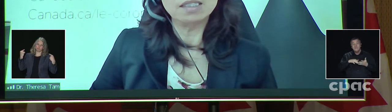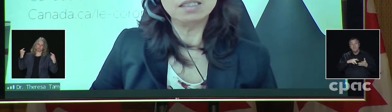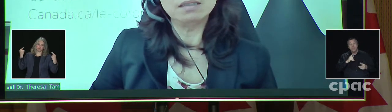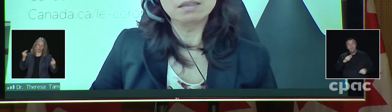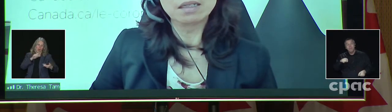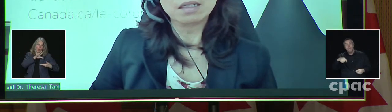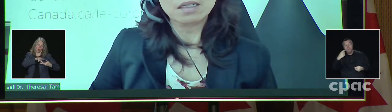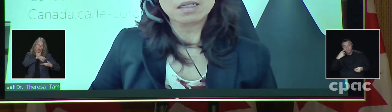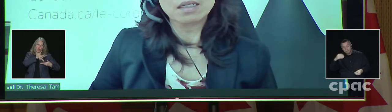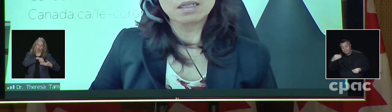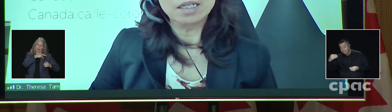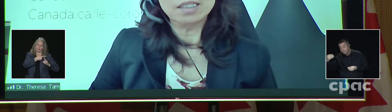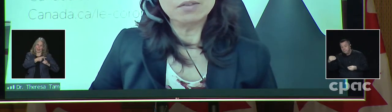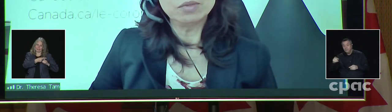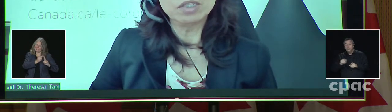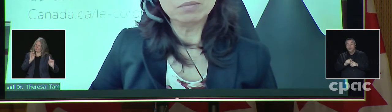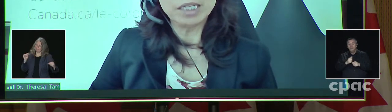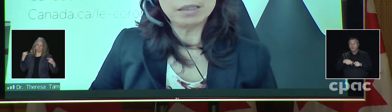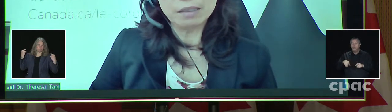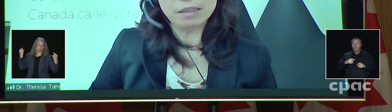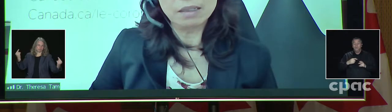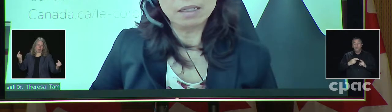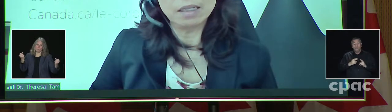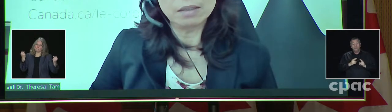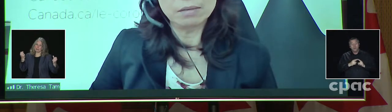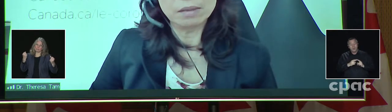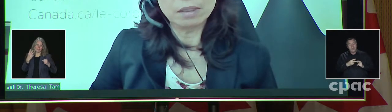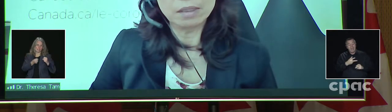on vaccines that if you want the best